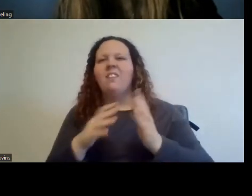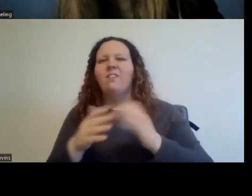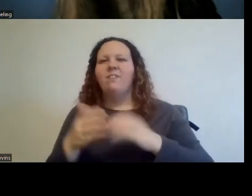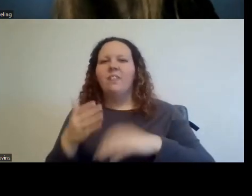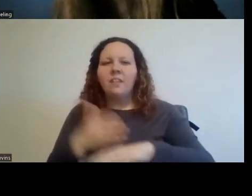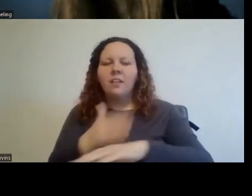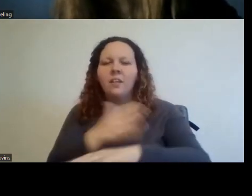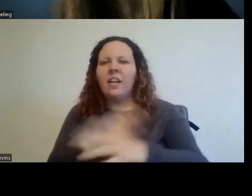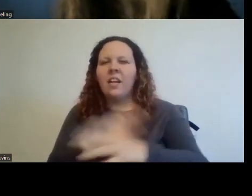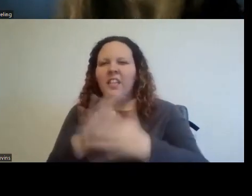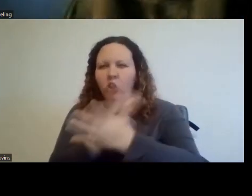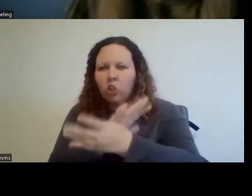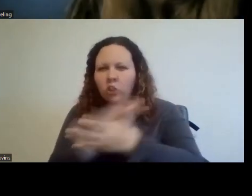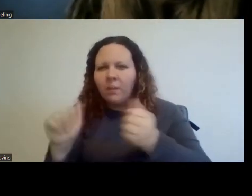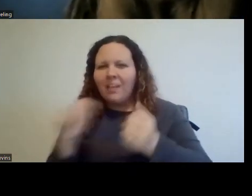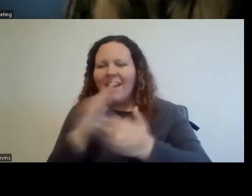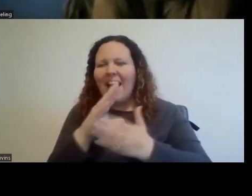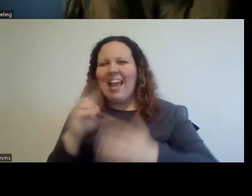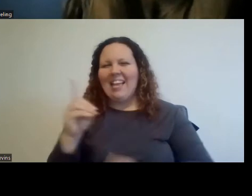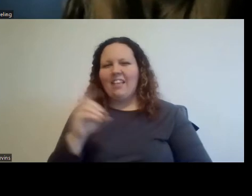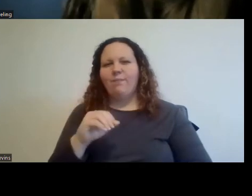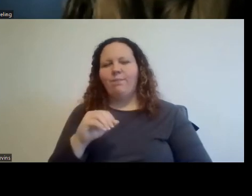speech discrimination.